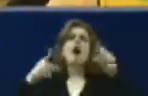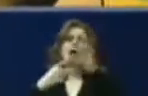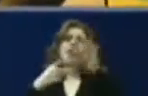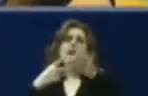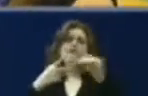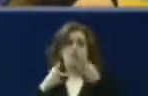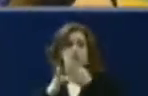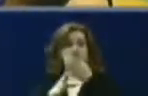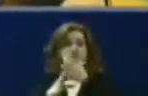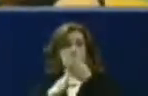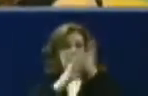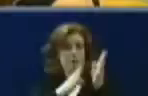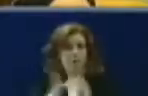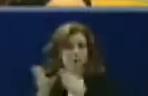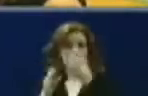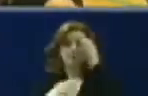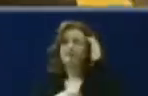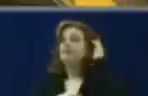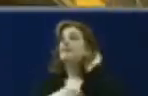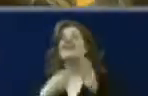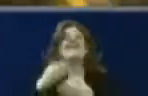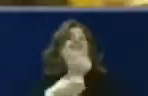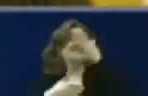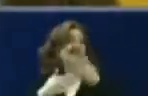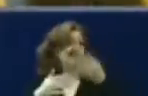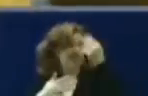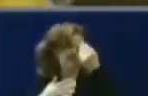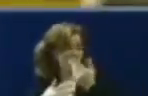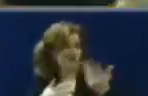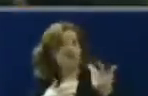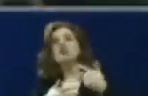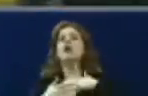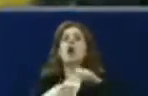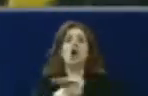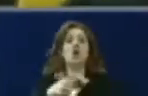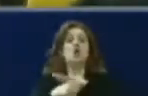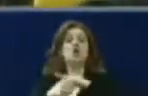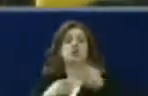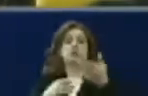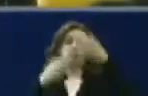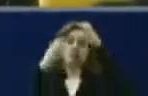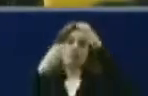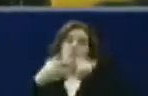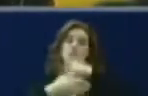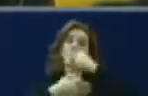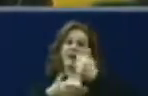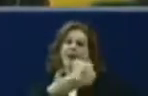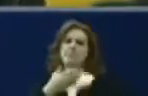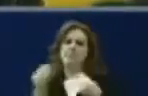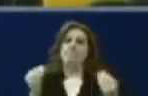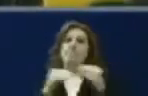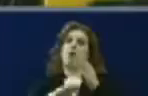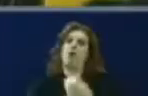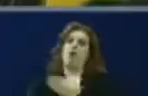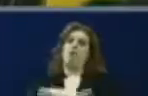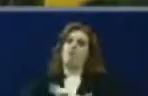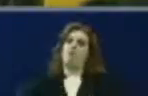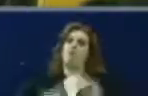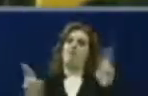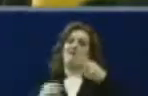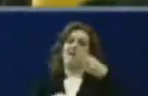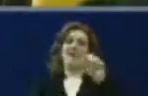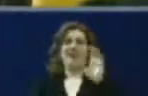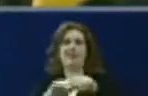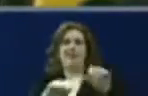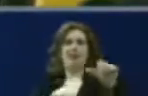planning. In conclusion, our Global Scholars Program helps us be more prepared for high school than others.